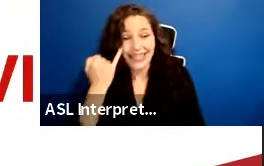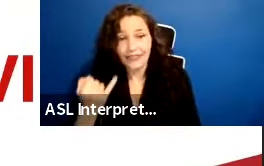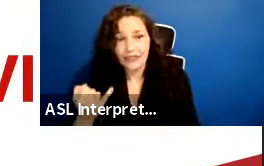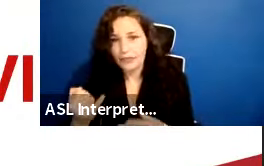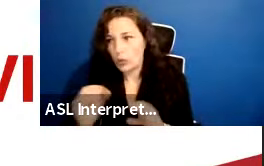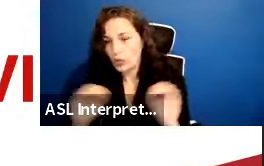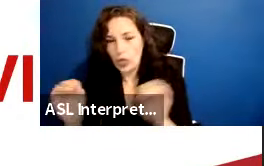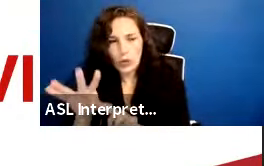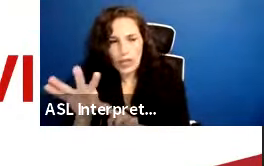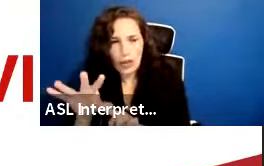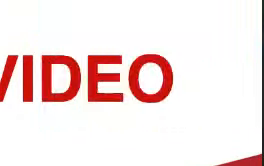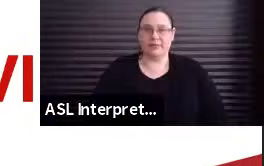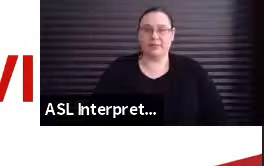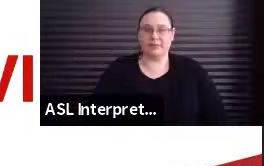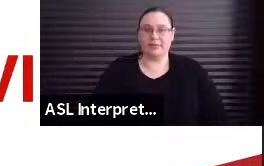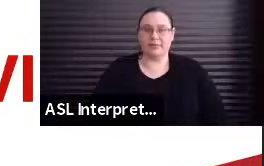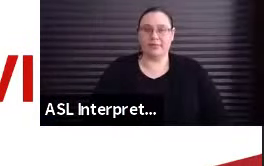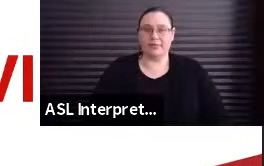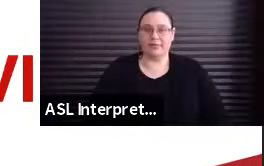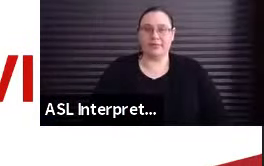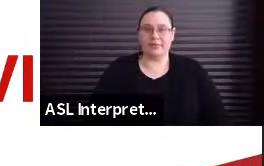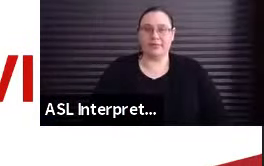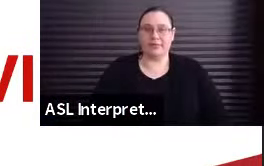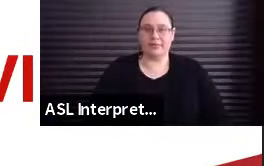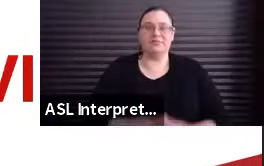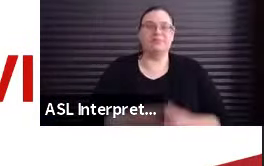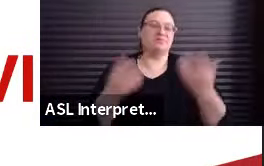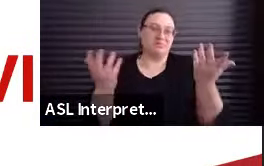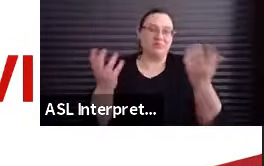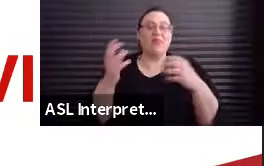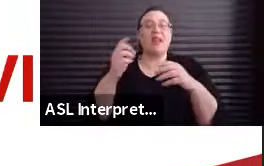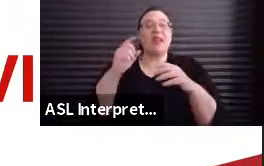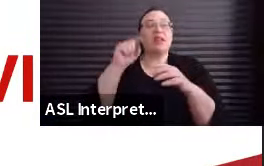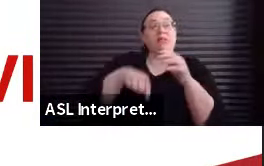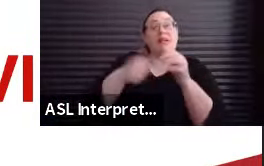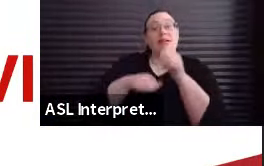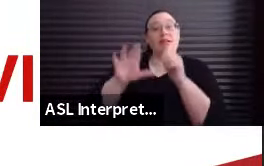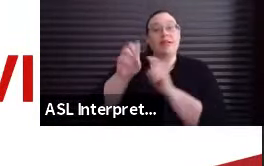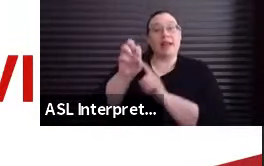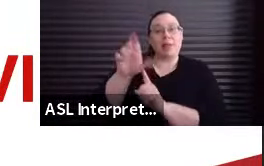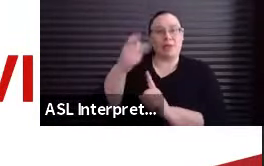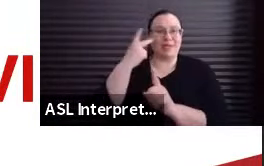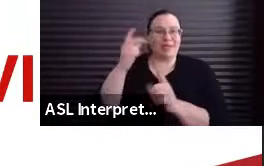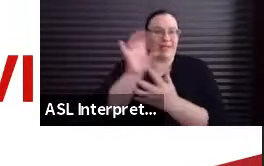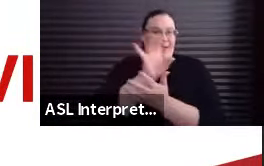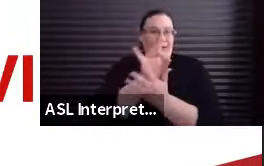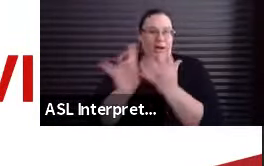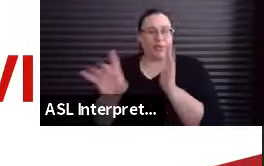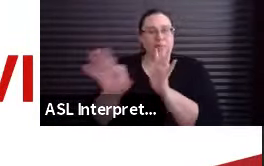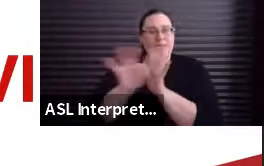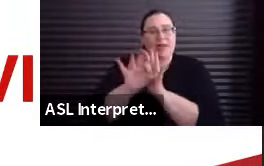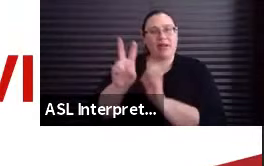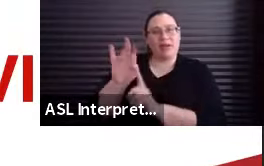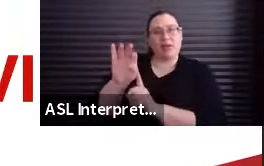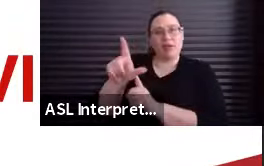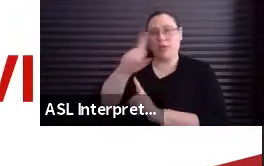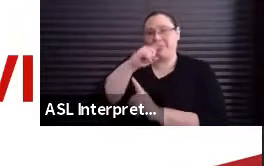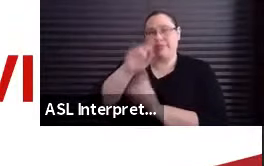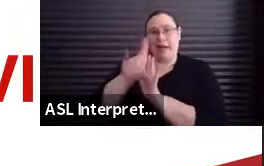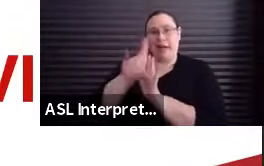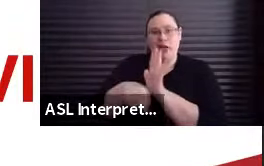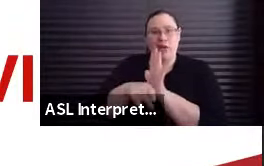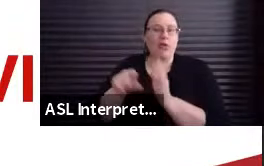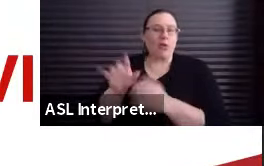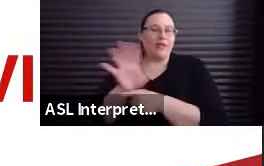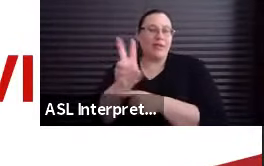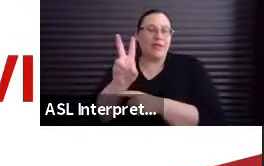be available to me. Below the selection for the camera, you can see that there are options to choose a virtual background or a video filter